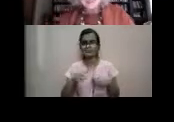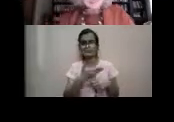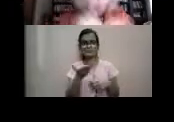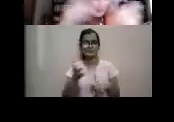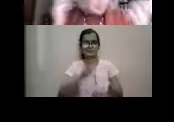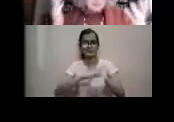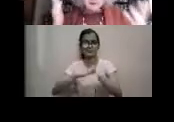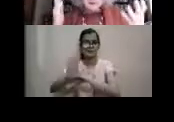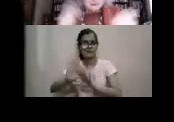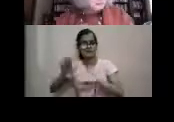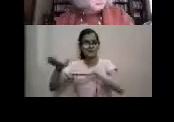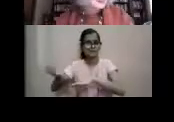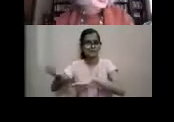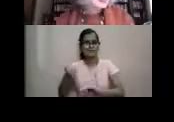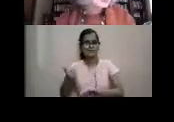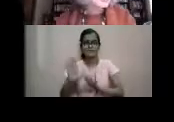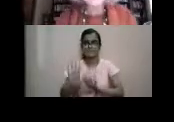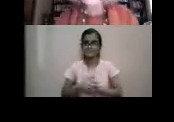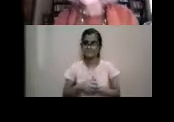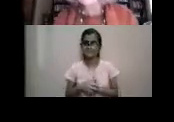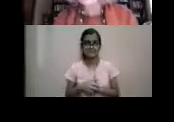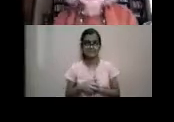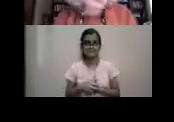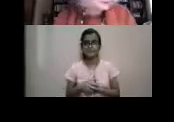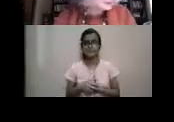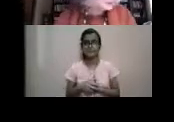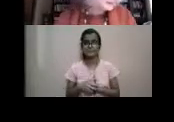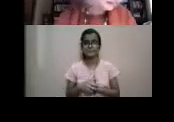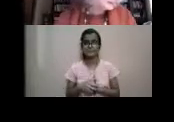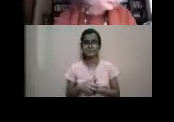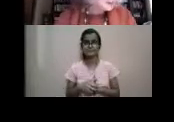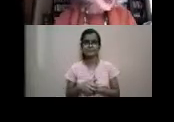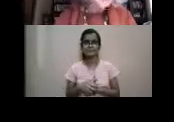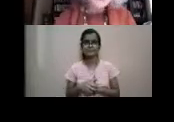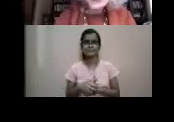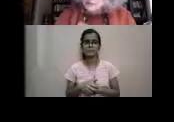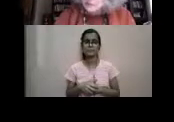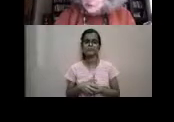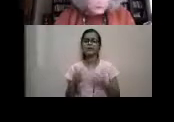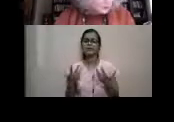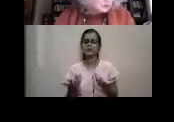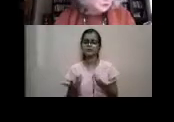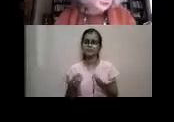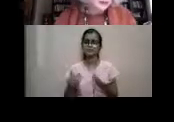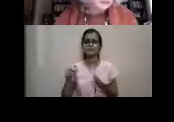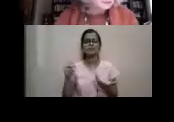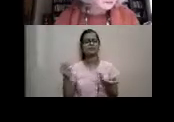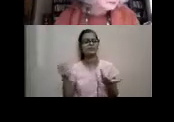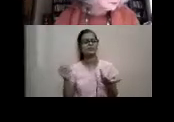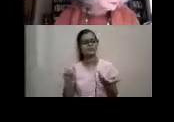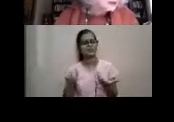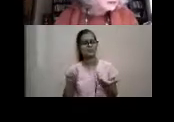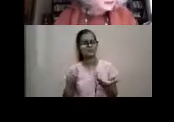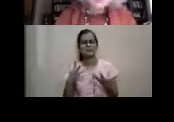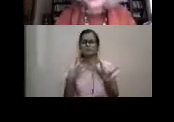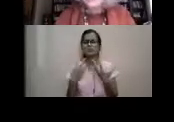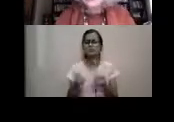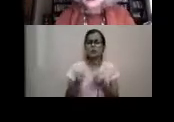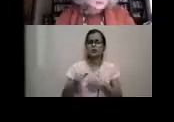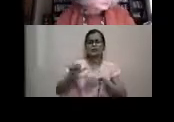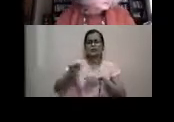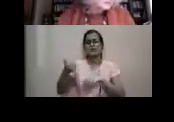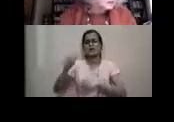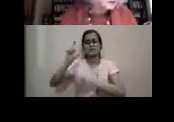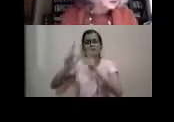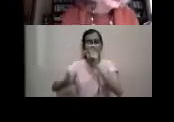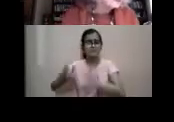death, but we recognize it as just part of human life. The need for food is inevitable, but we accept it as a